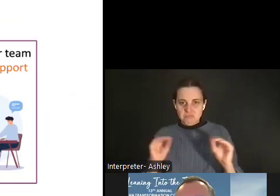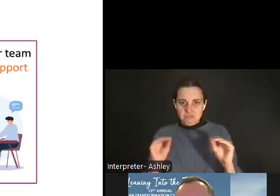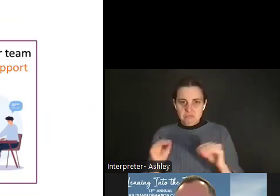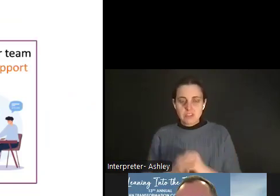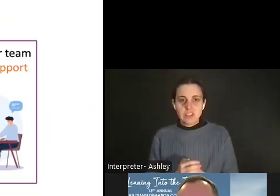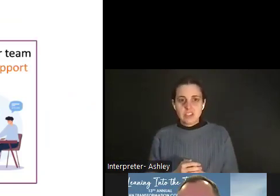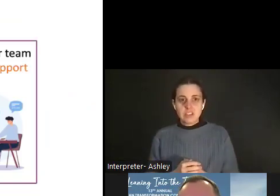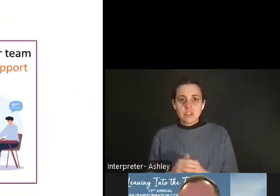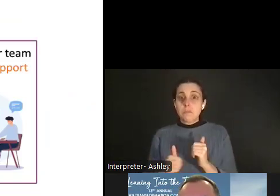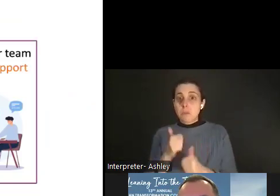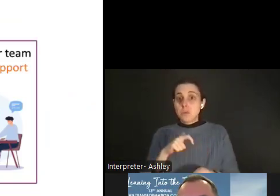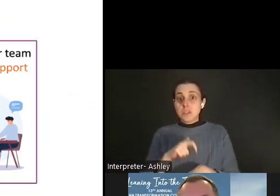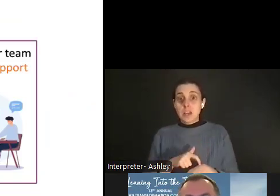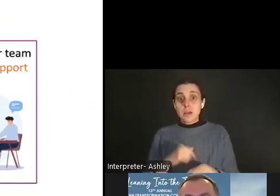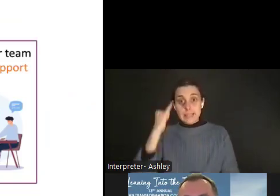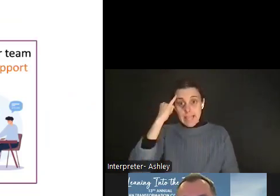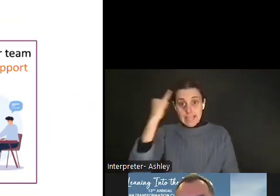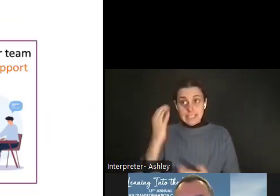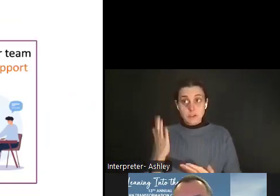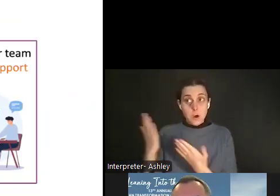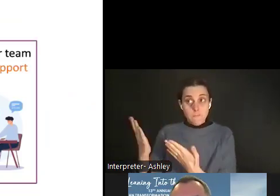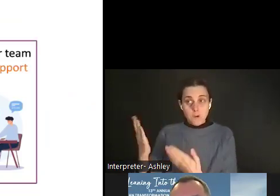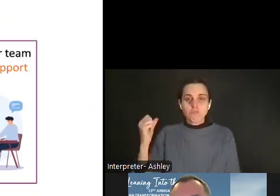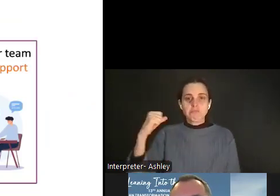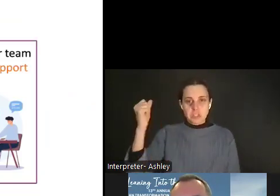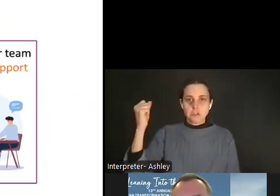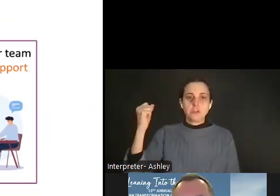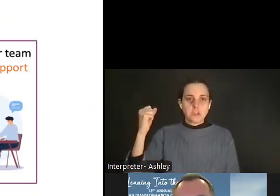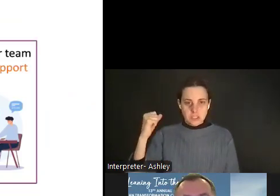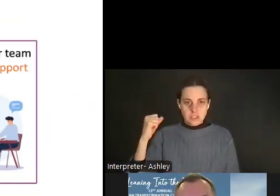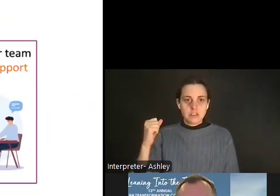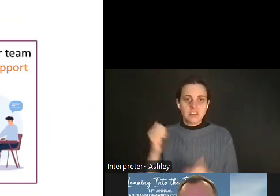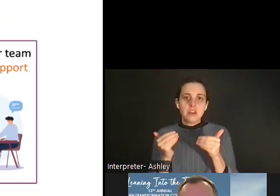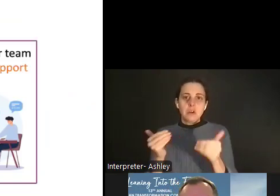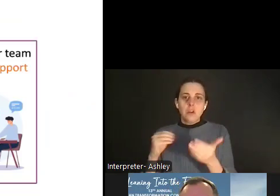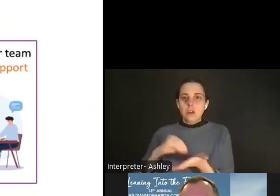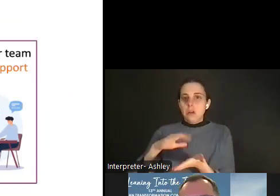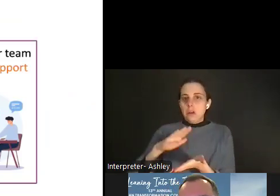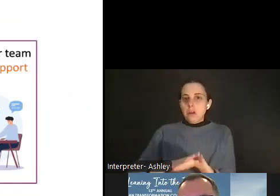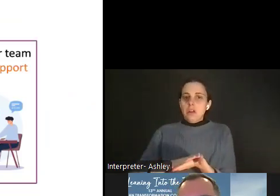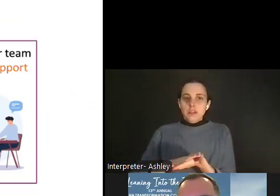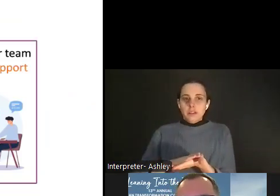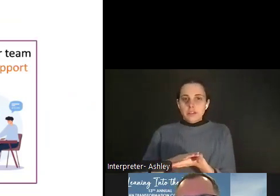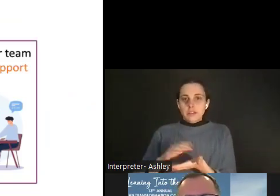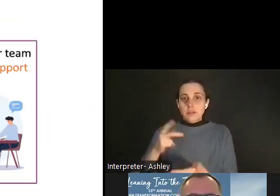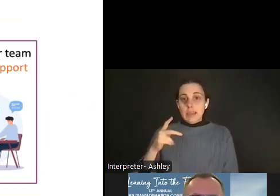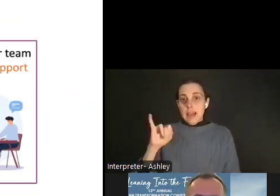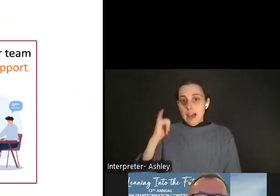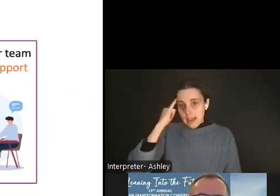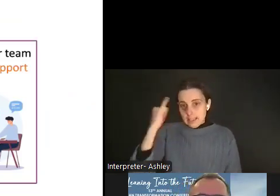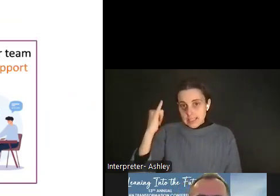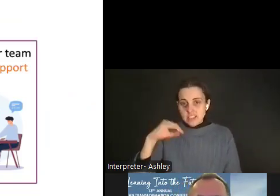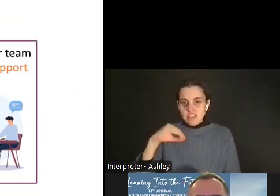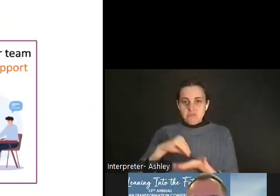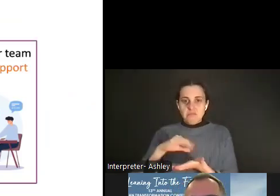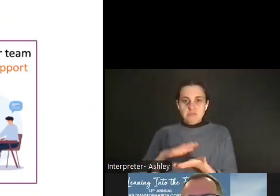idea. And the staff goes and logs that PI idea into our